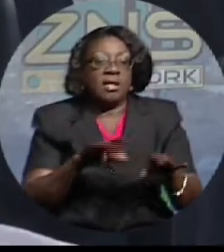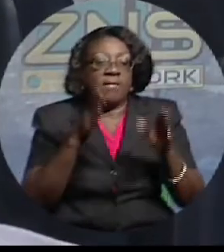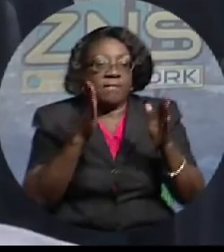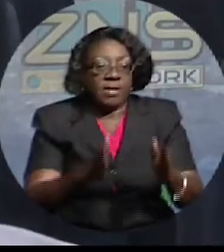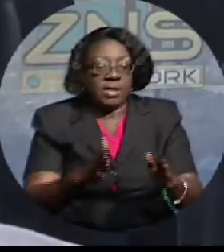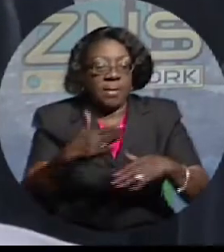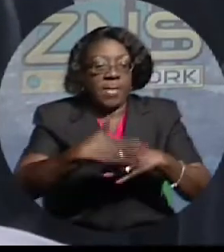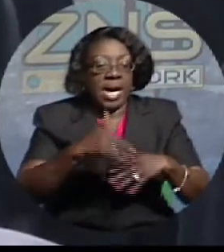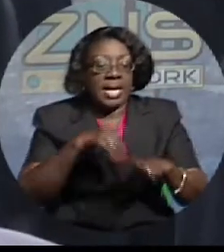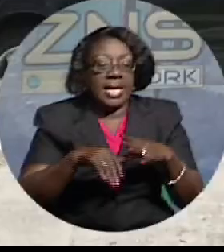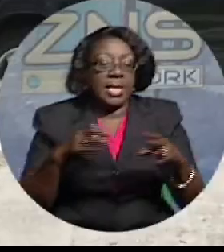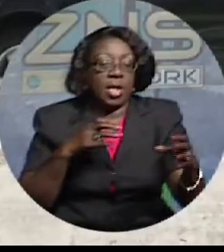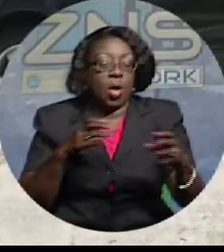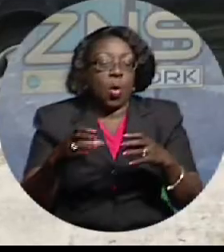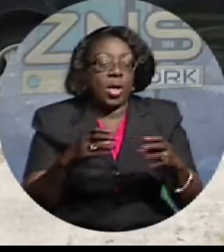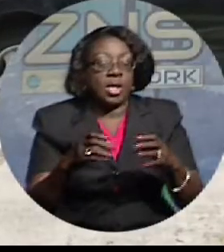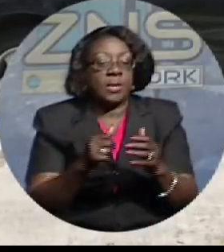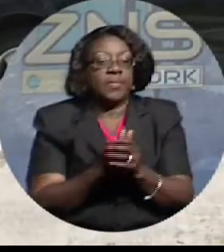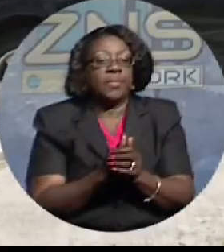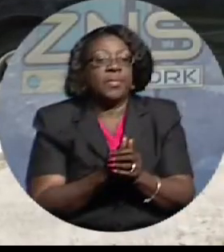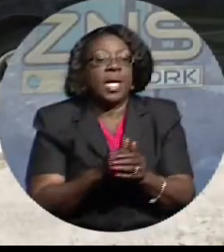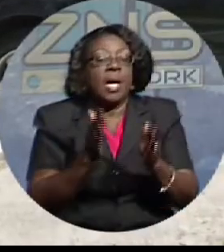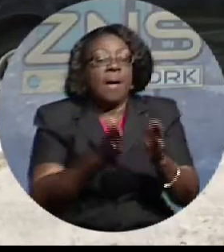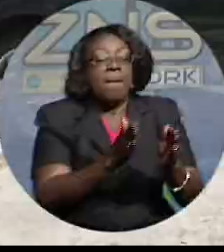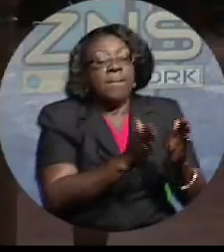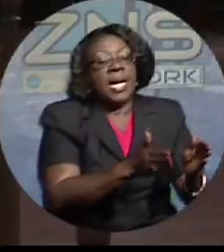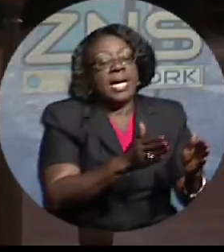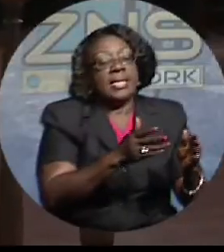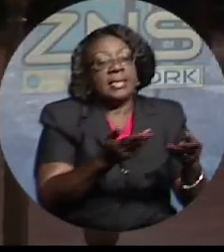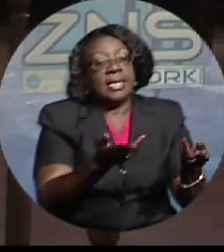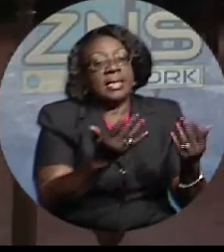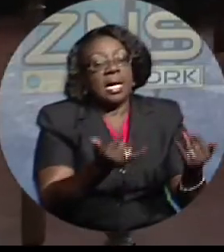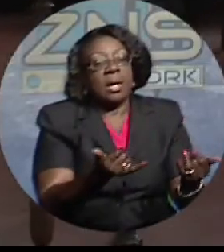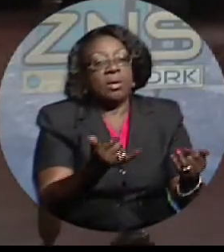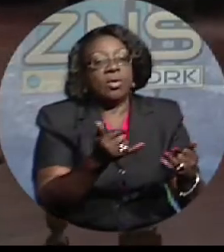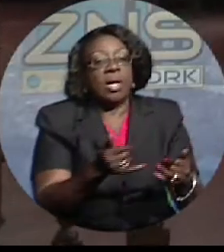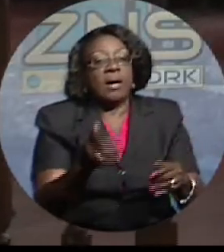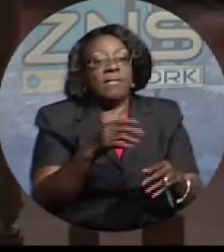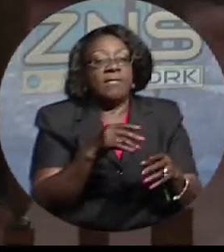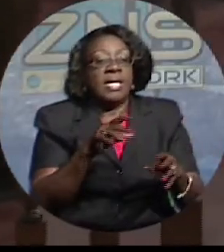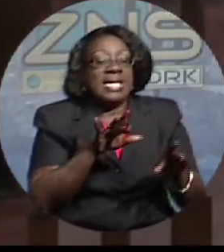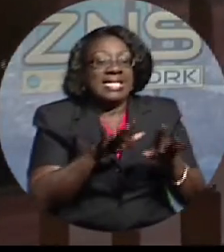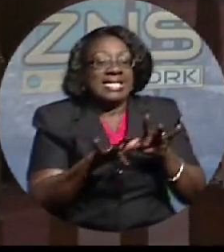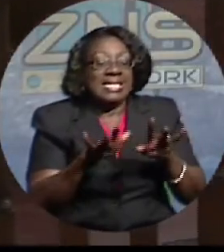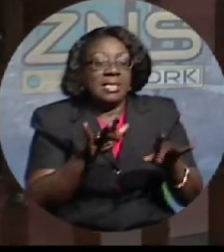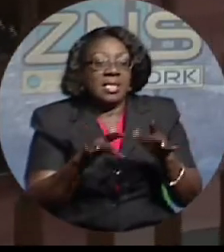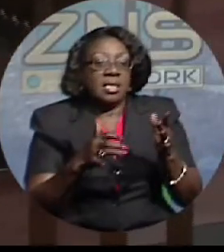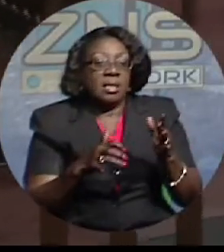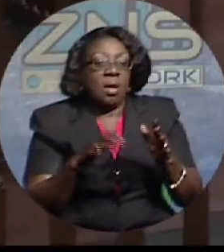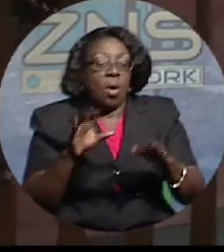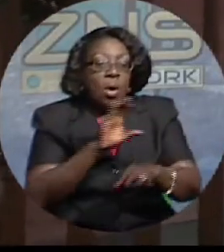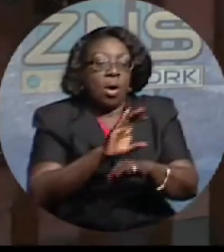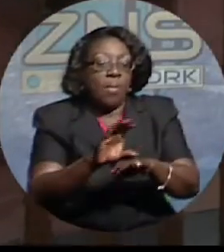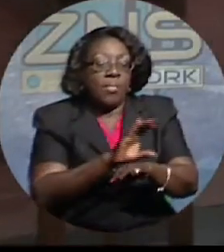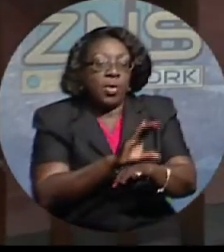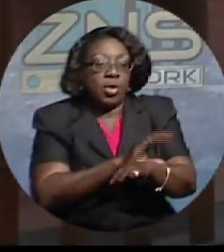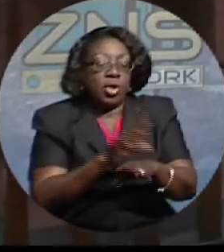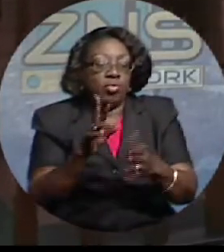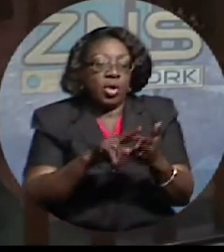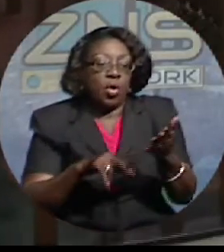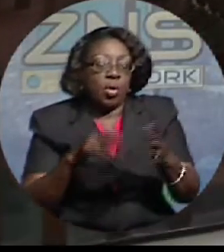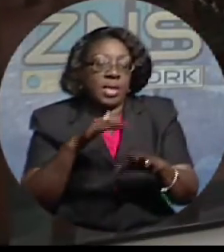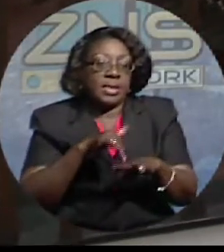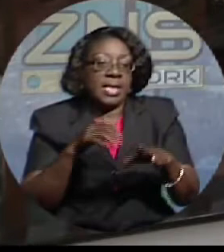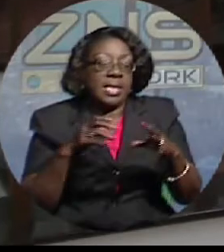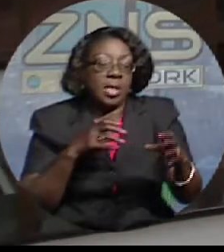back into the Magistrate Court. Now, plans are already underway to have digital recorders in the Magistrate Court by September. The